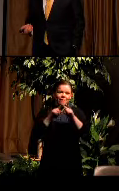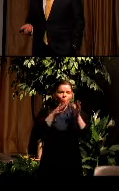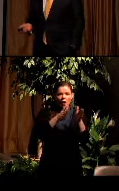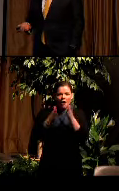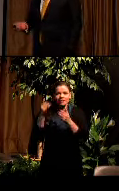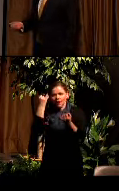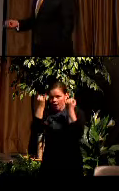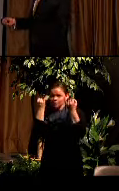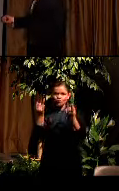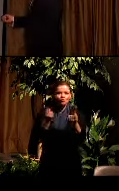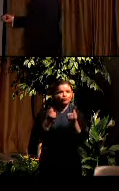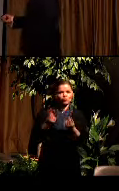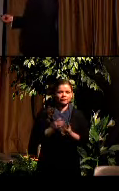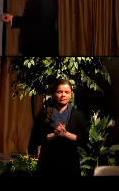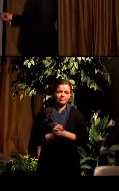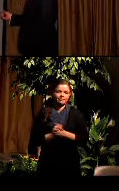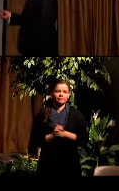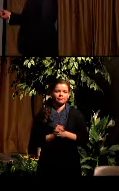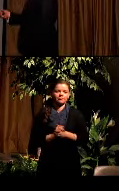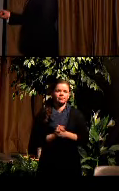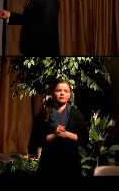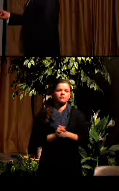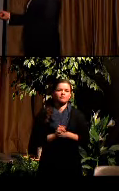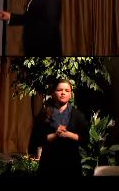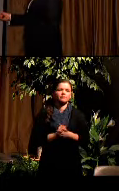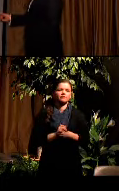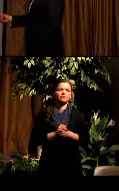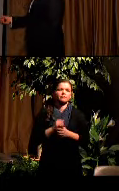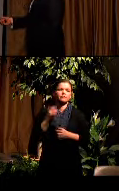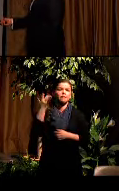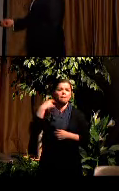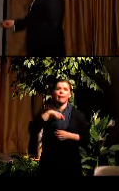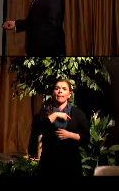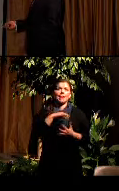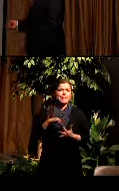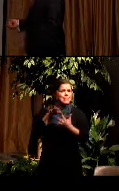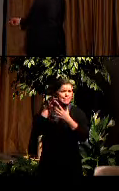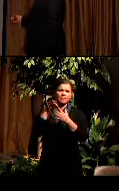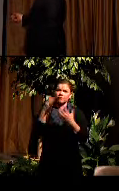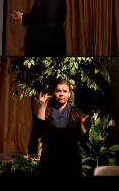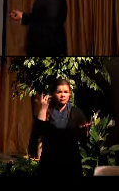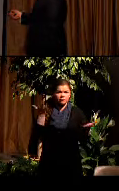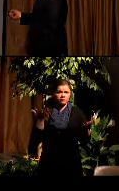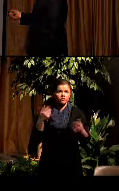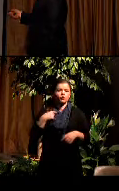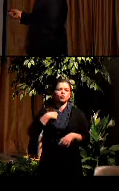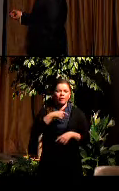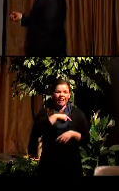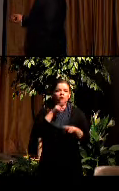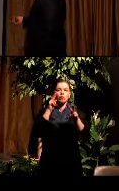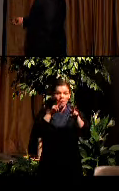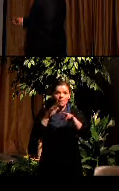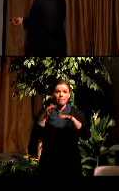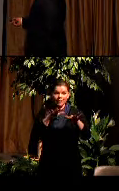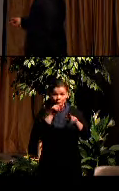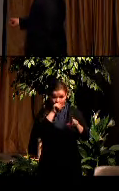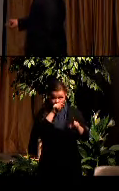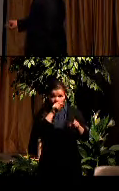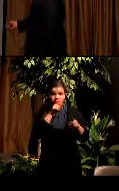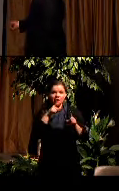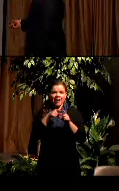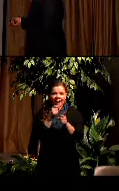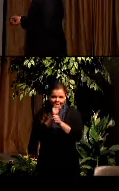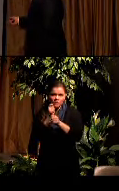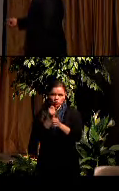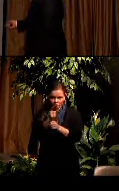us so unique is that we approach migration and migratory birds in an annual cycle context. The way most research has been done, it's